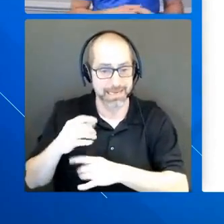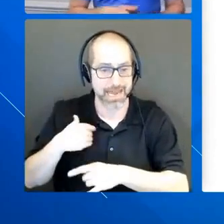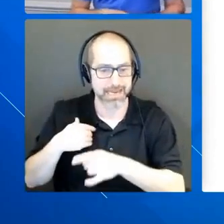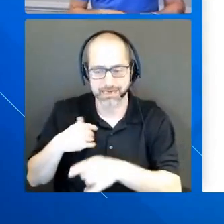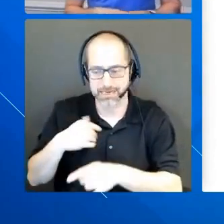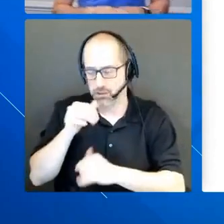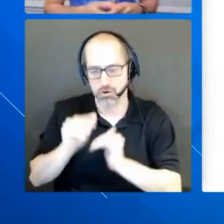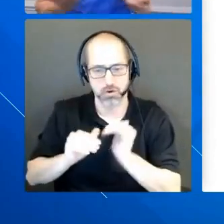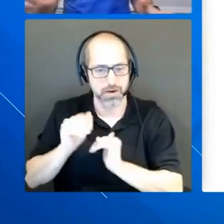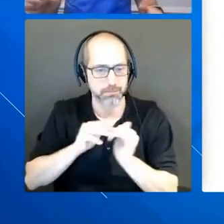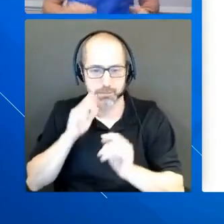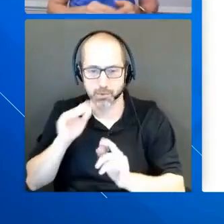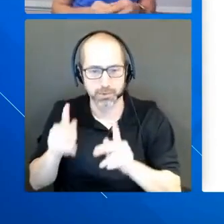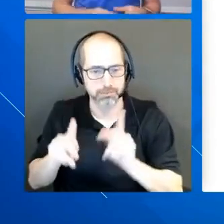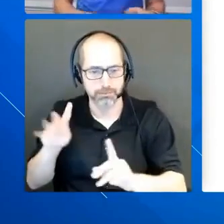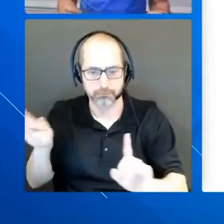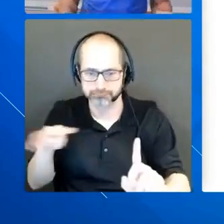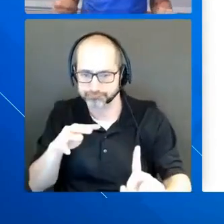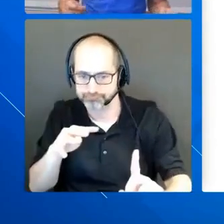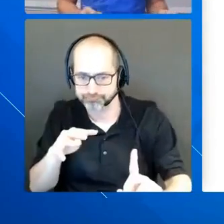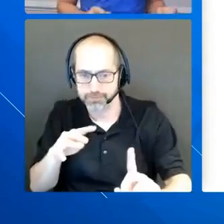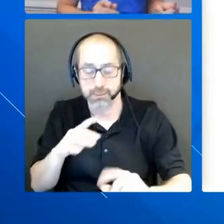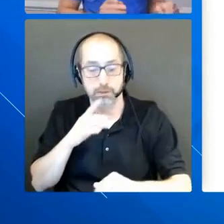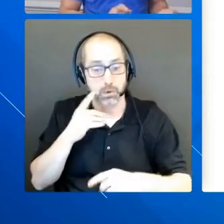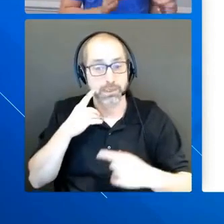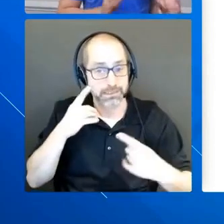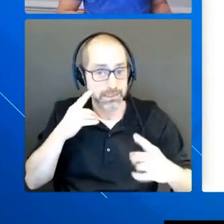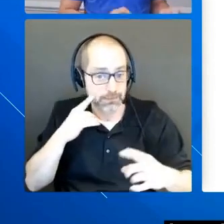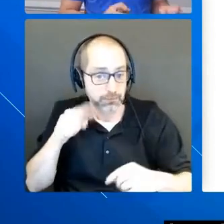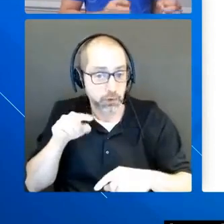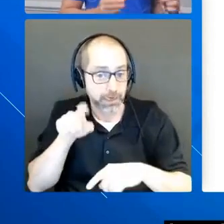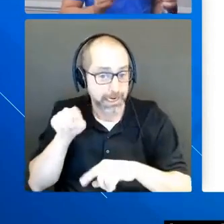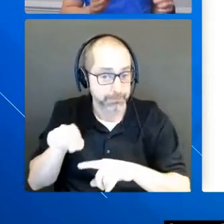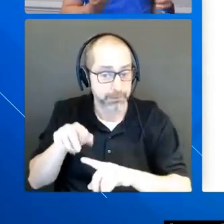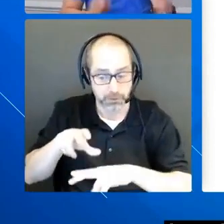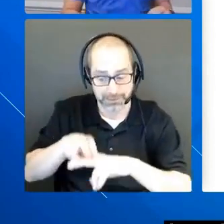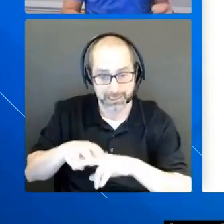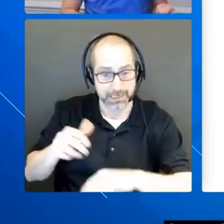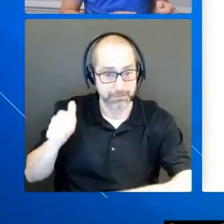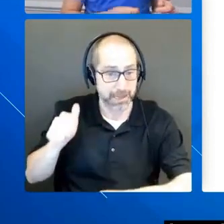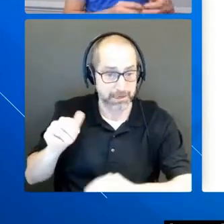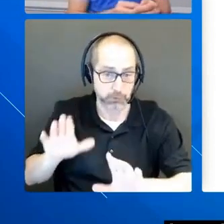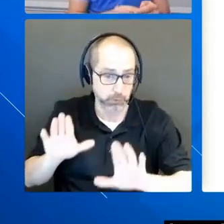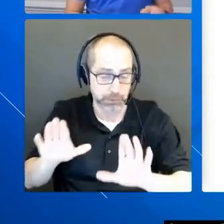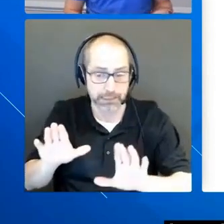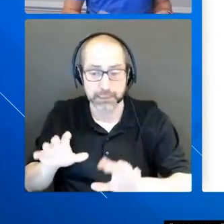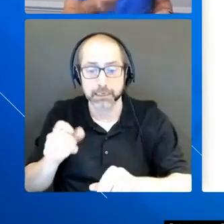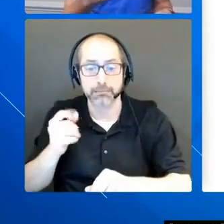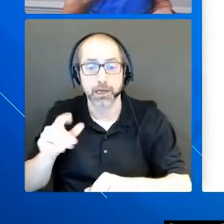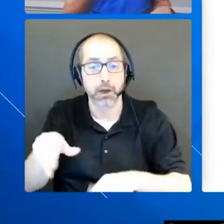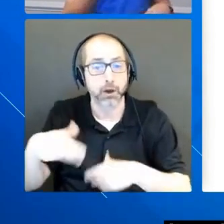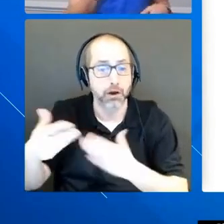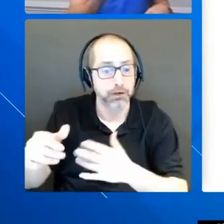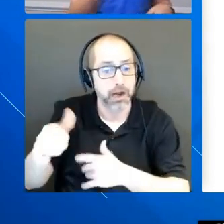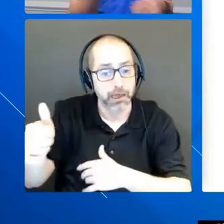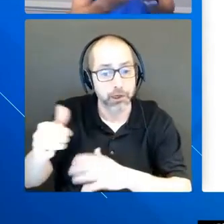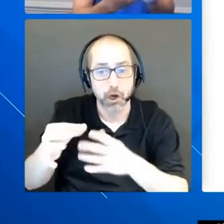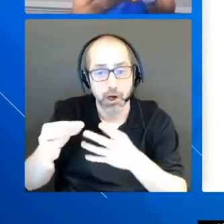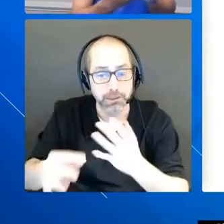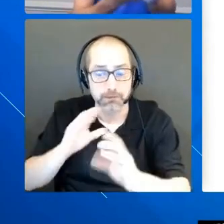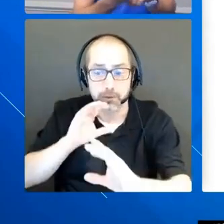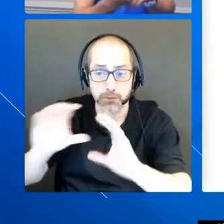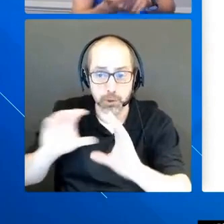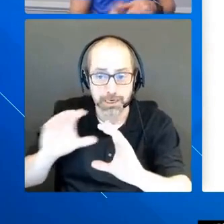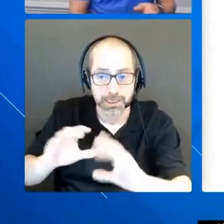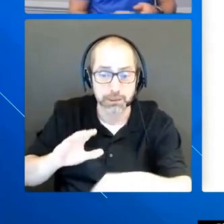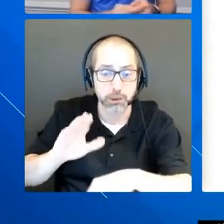questions. So with him, it worked great, but other alternatives to communicate, offer online chat, online Q&A